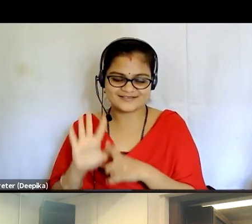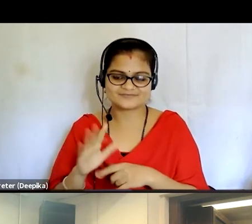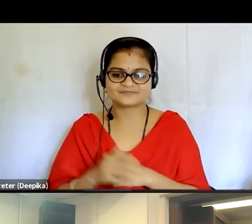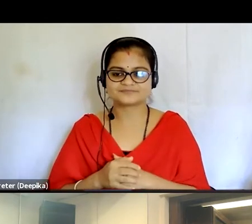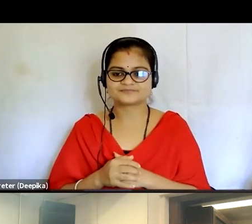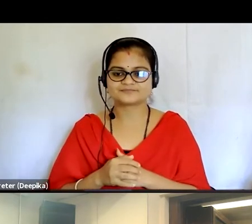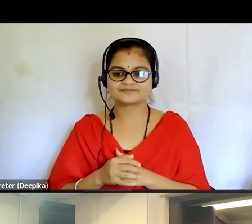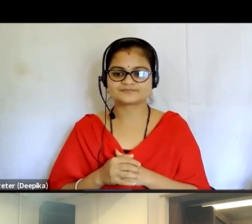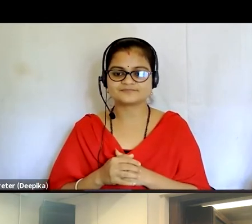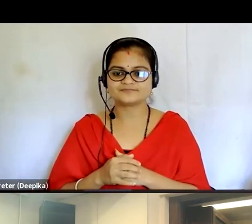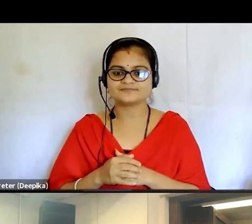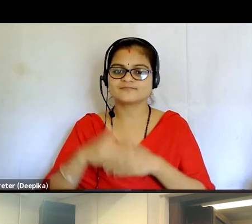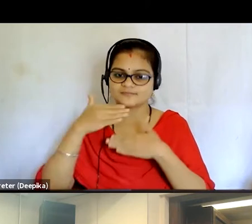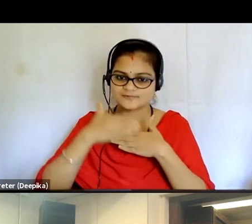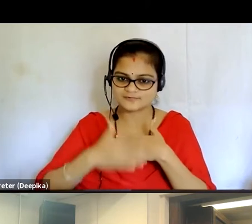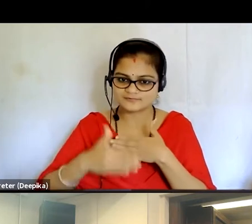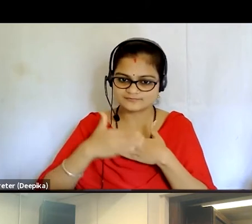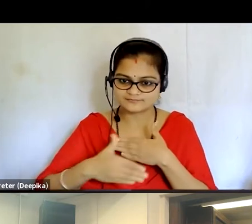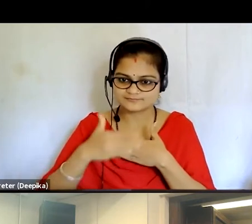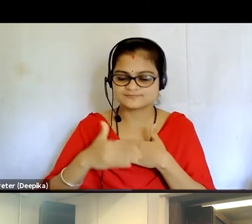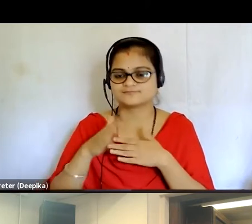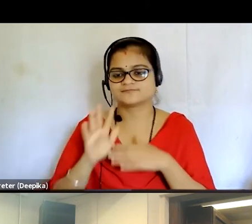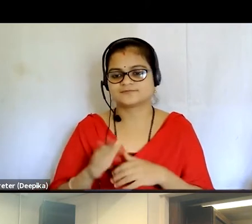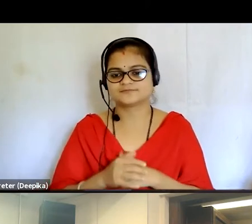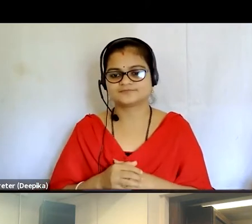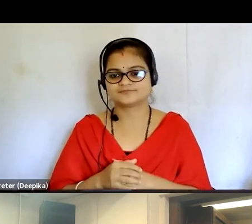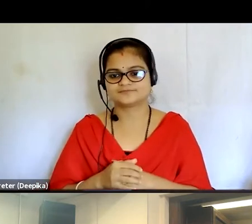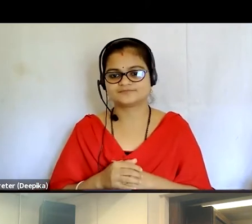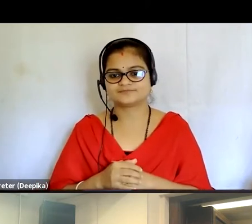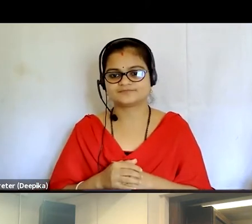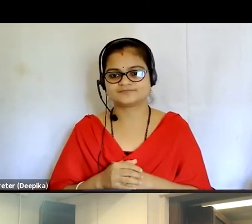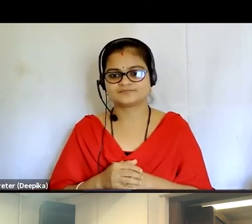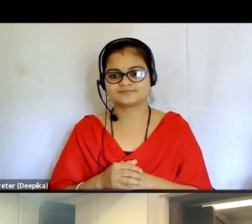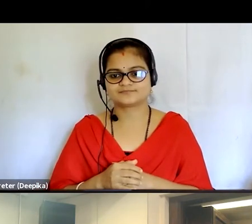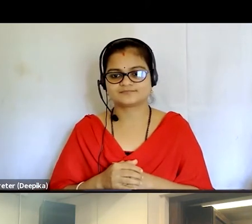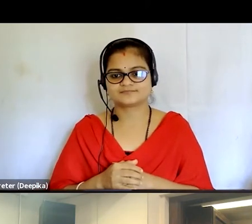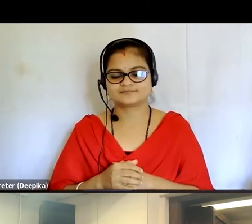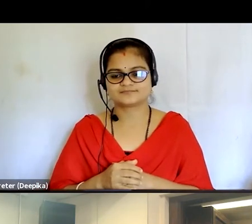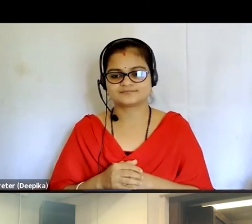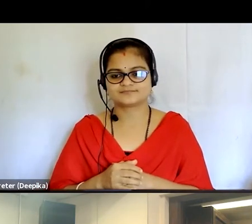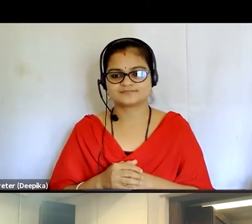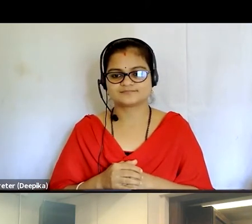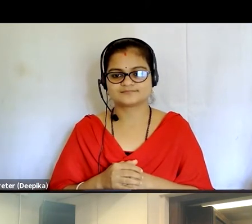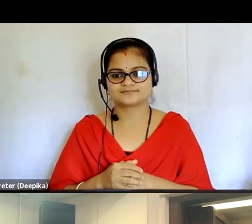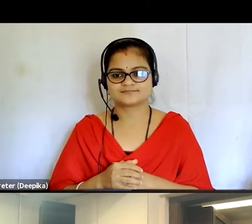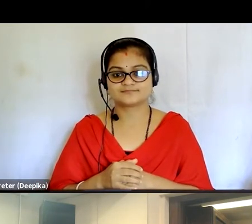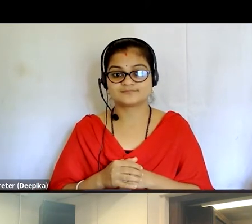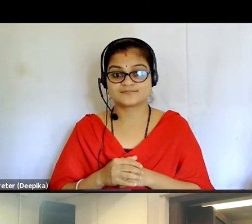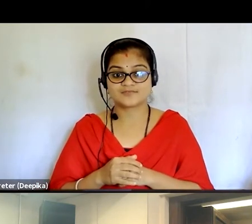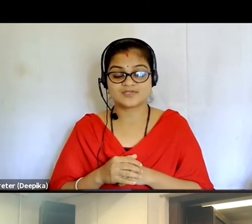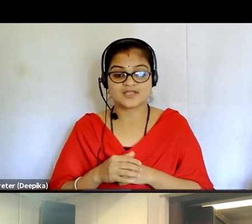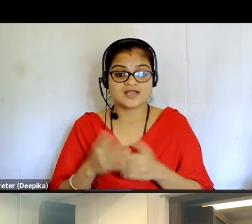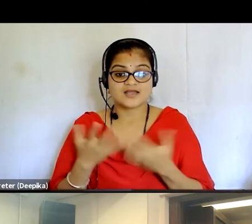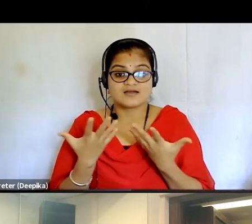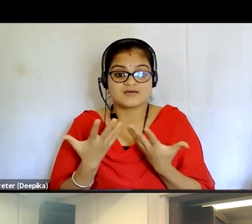which is consistent across hear points. And that is what really, why we need,